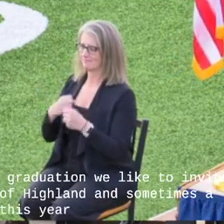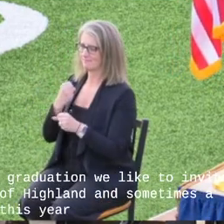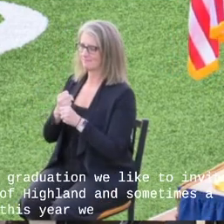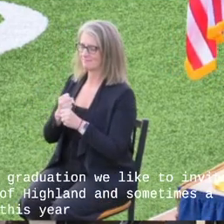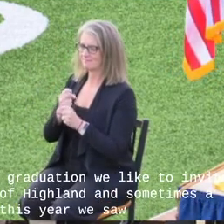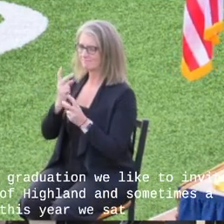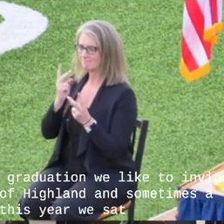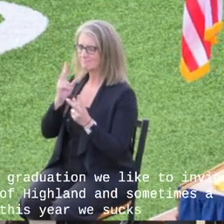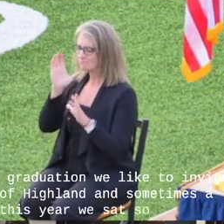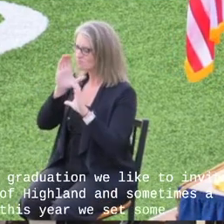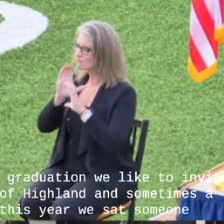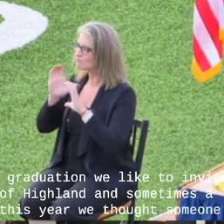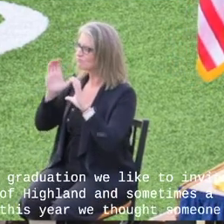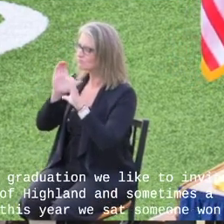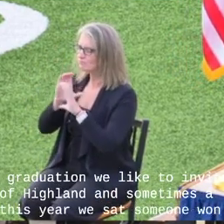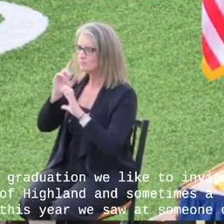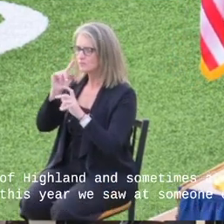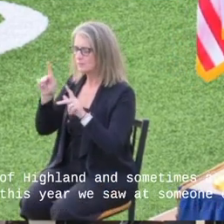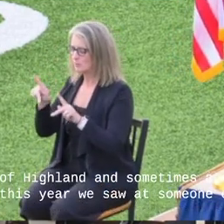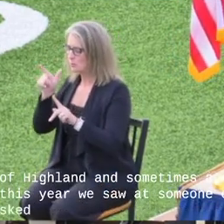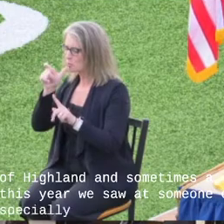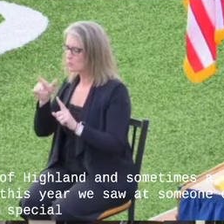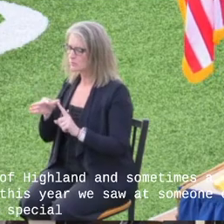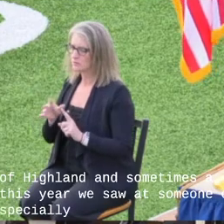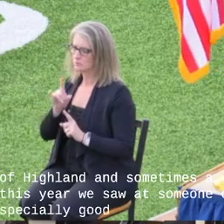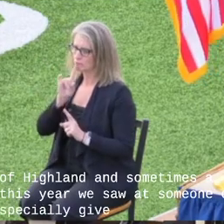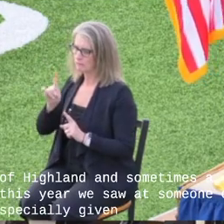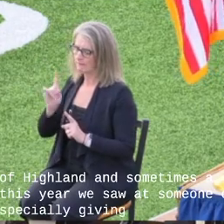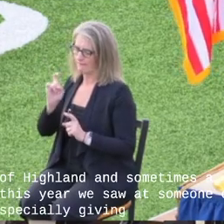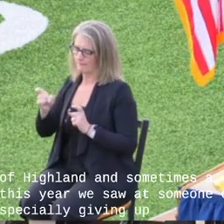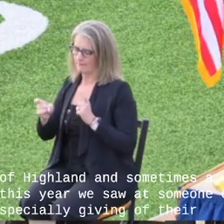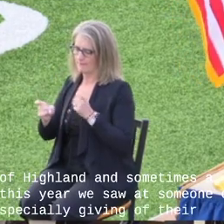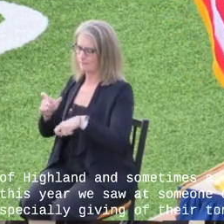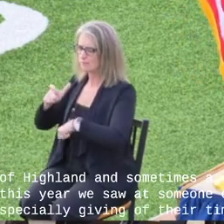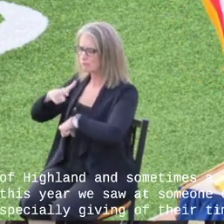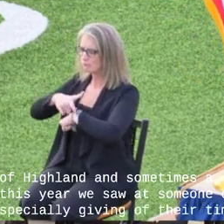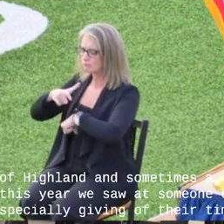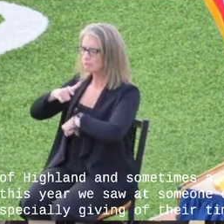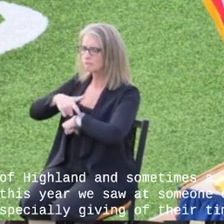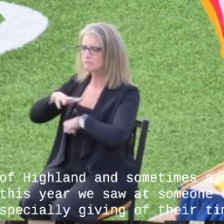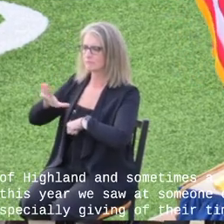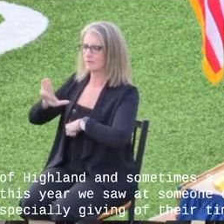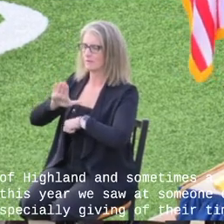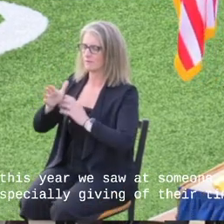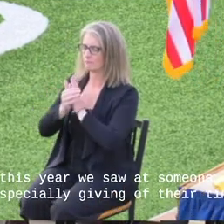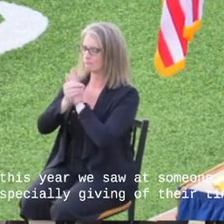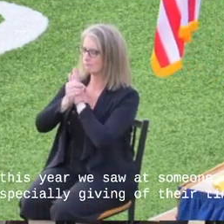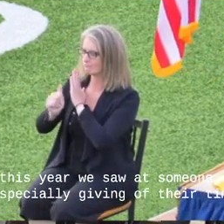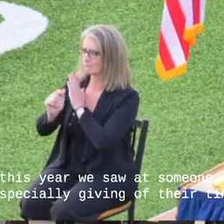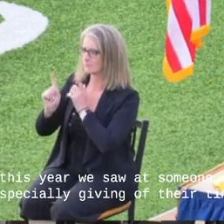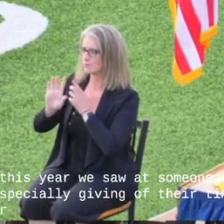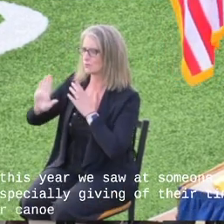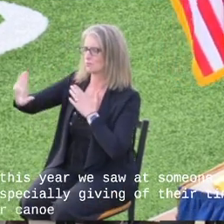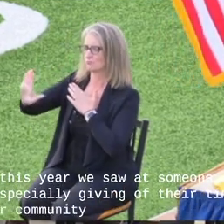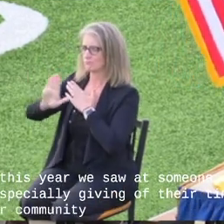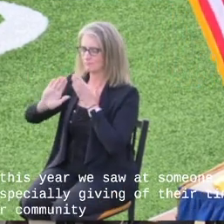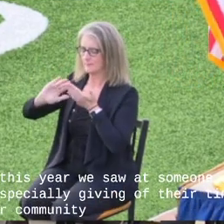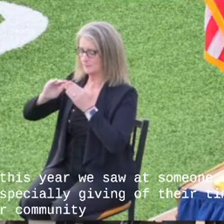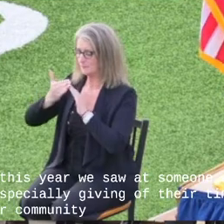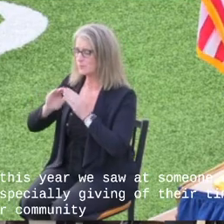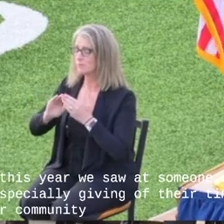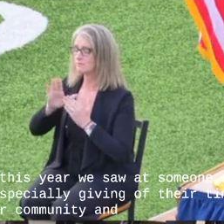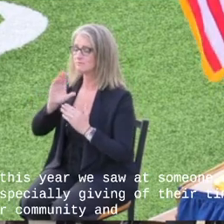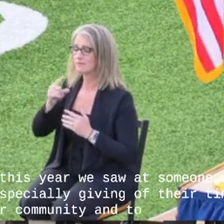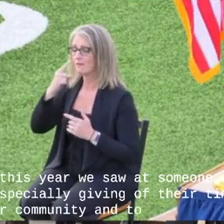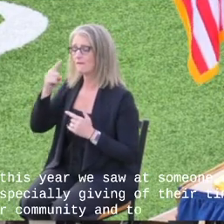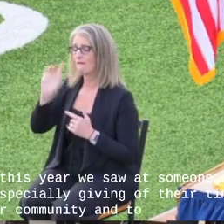we sought someone that has been especially giving of their time and talents to their community